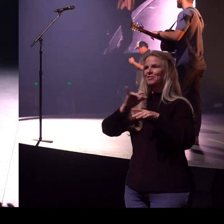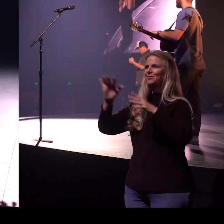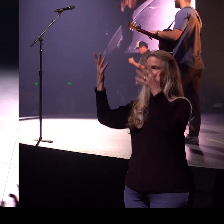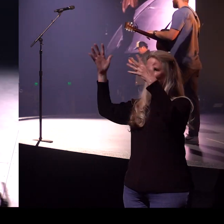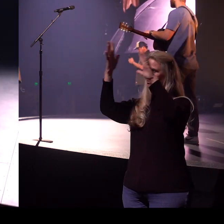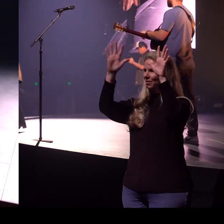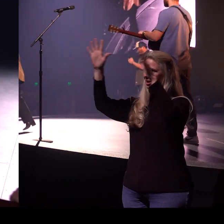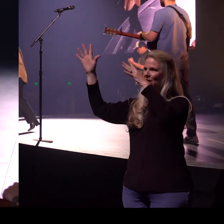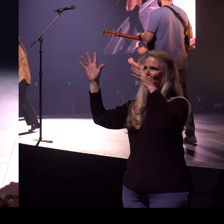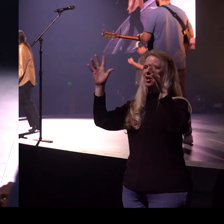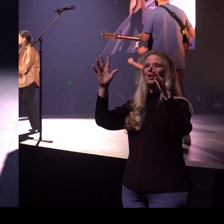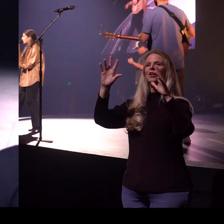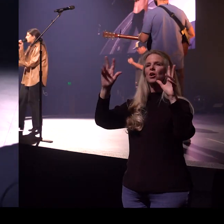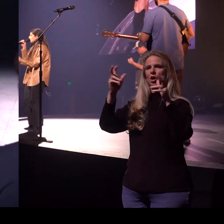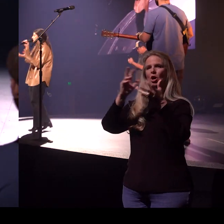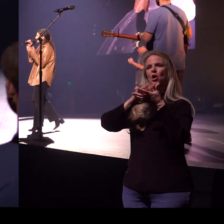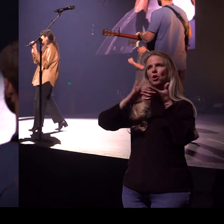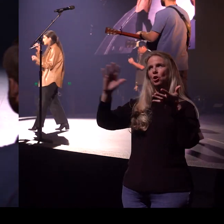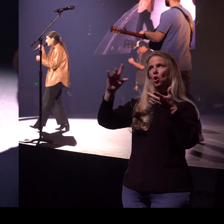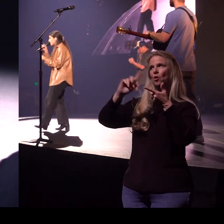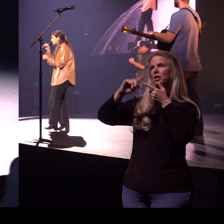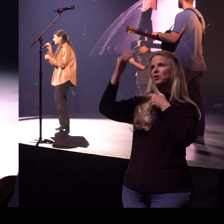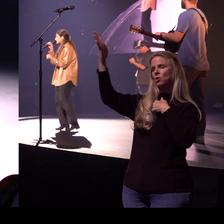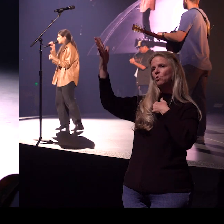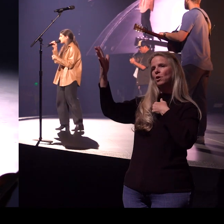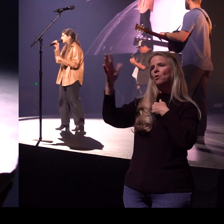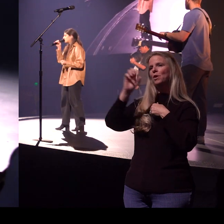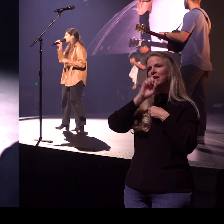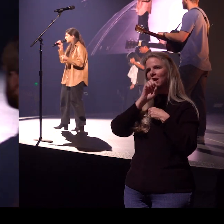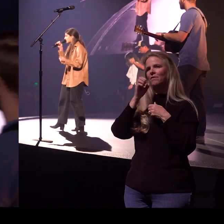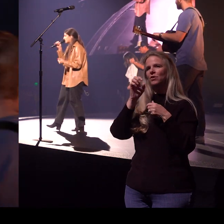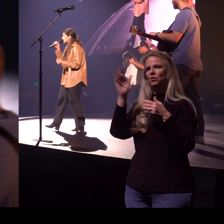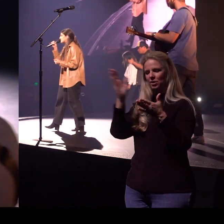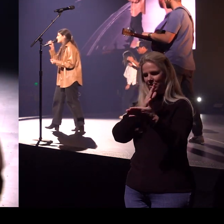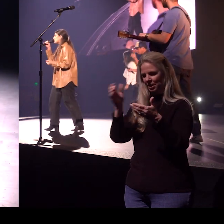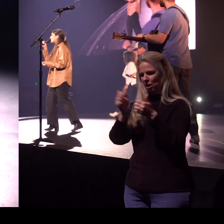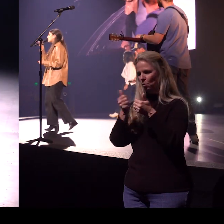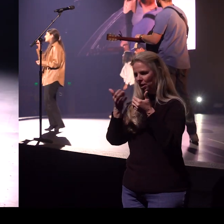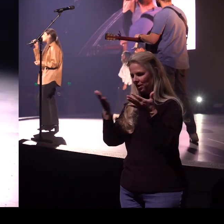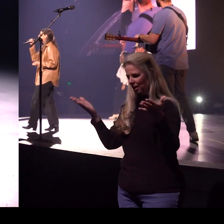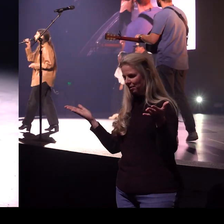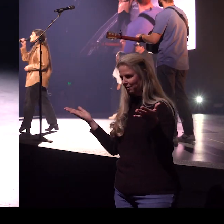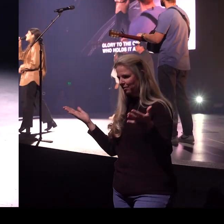One. And whenever you get it, we would love for you to sing along with us. It goes like this.